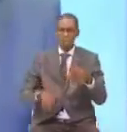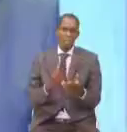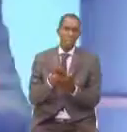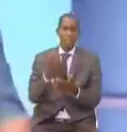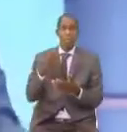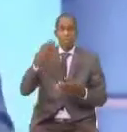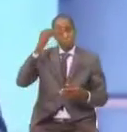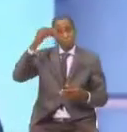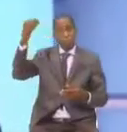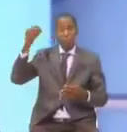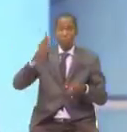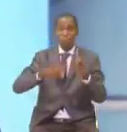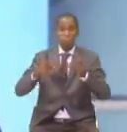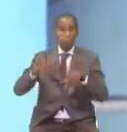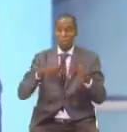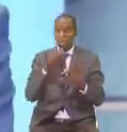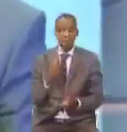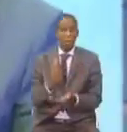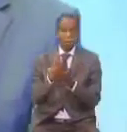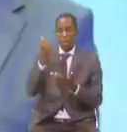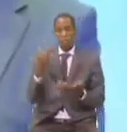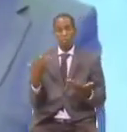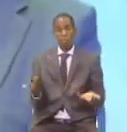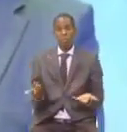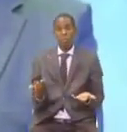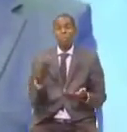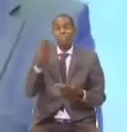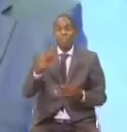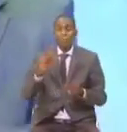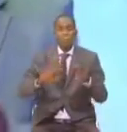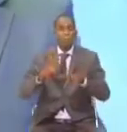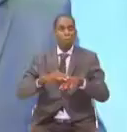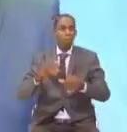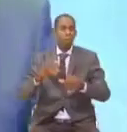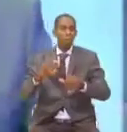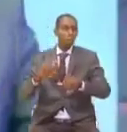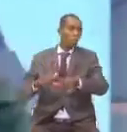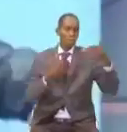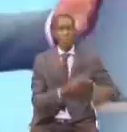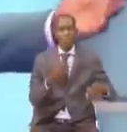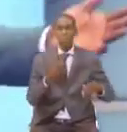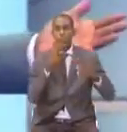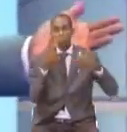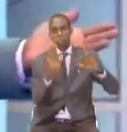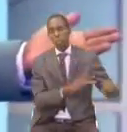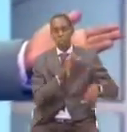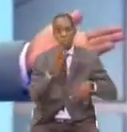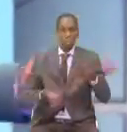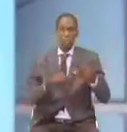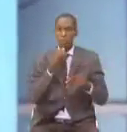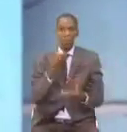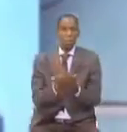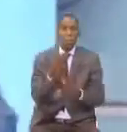cannot help. Psychologists cannot help. The people on the other side of the river, they cannot help. The one in the